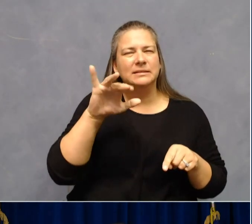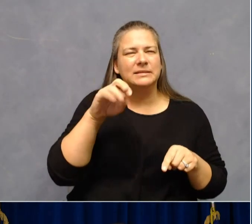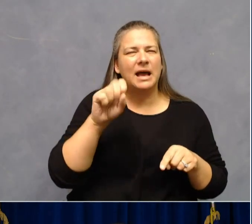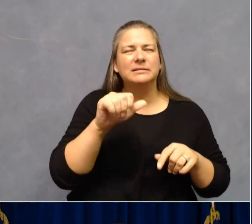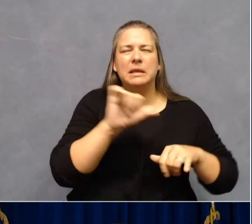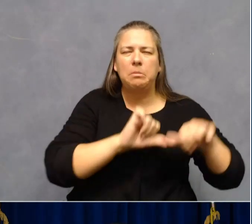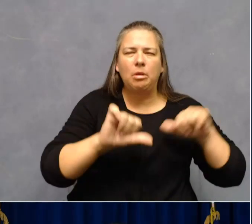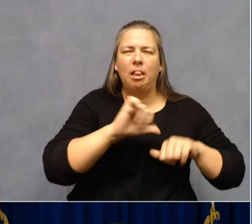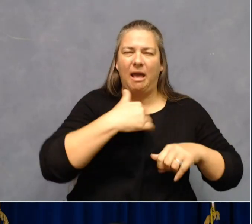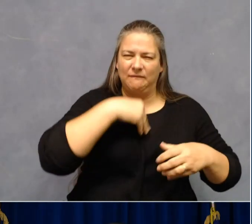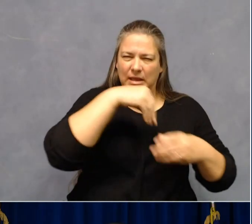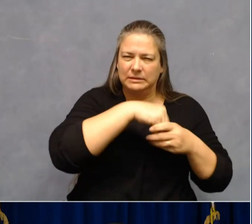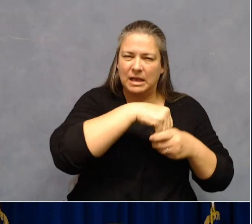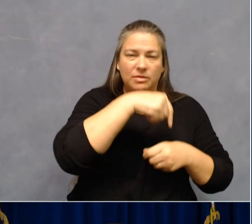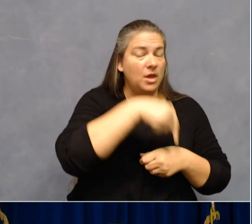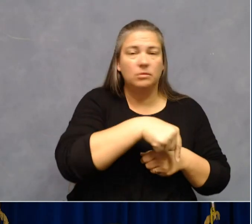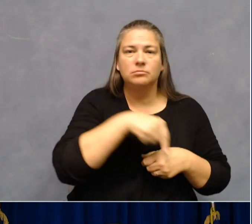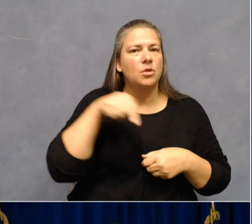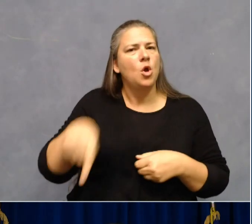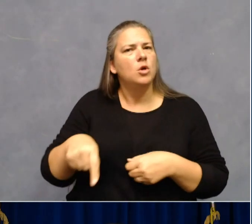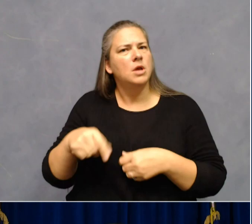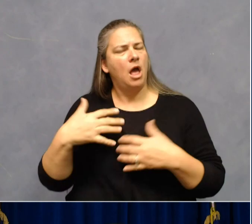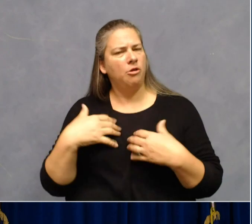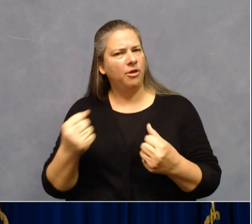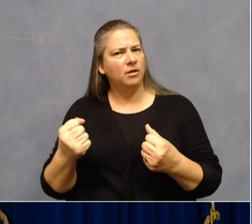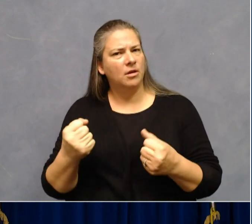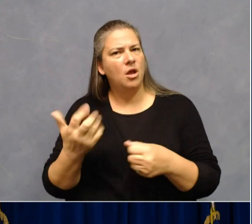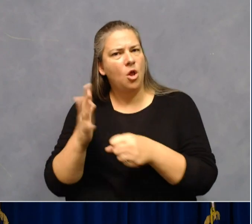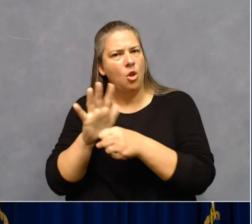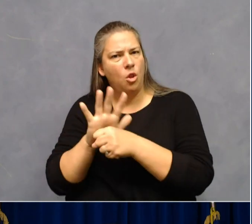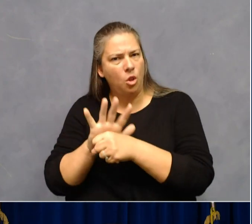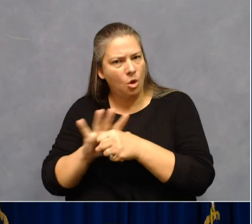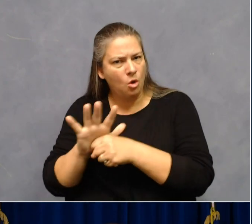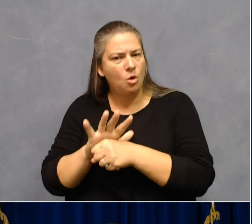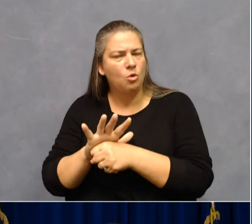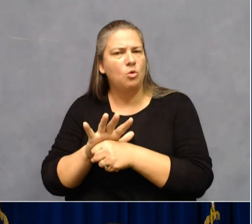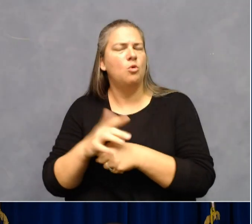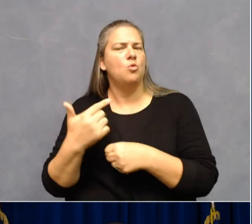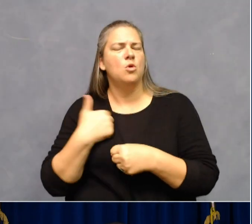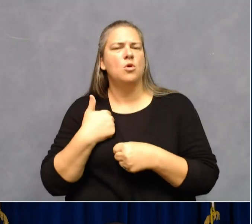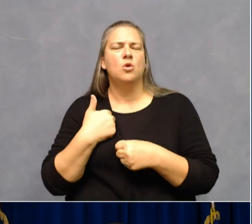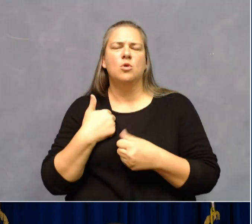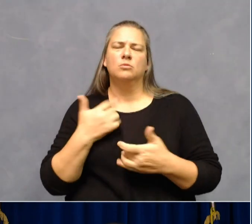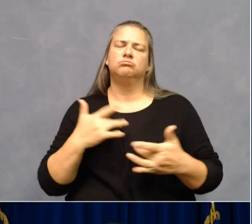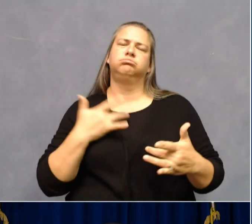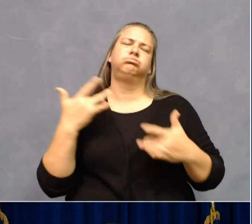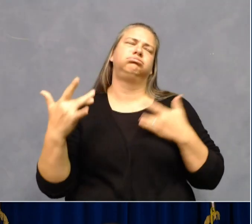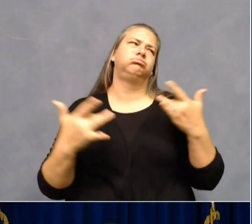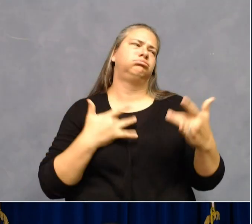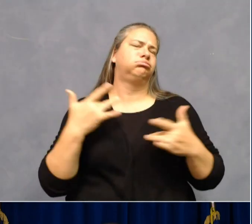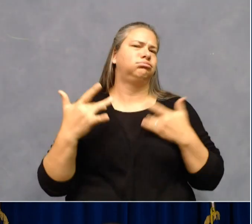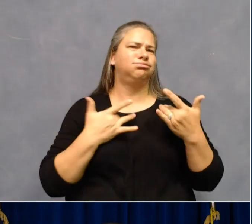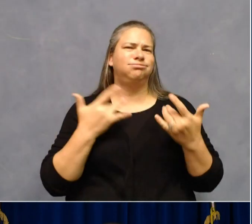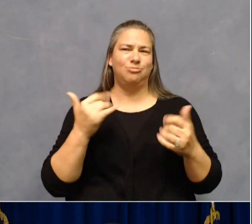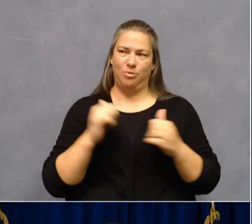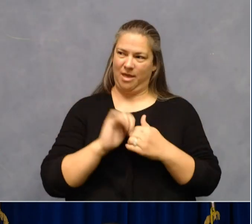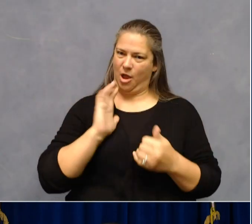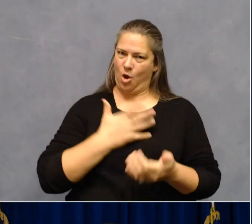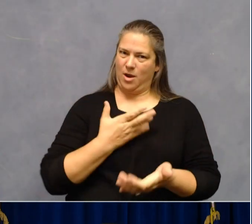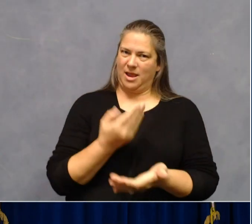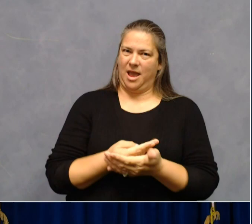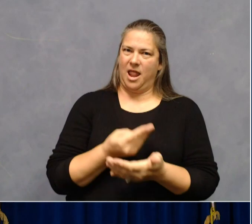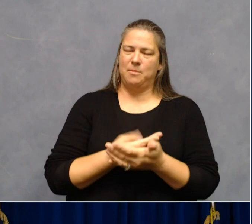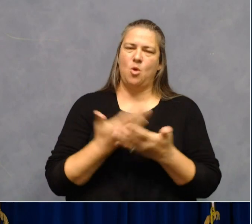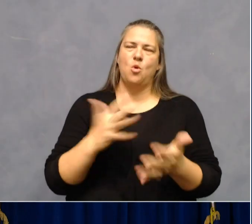It's going to be local. It's going to be fresh. We are truly excited about what this does for our economy, but also the health of our people in